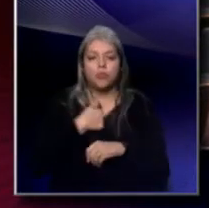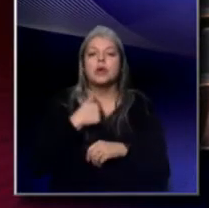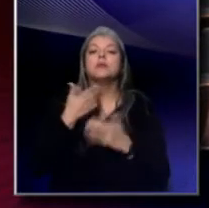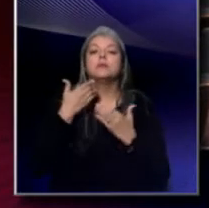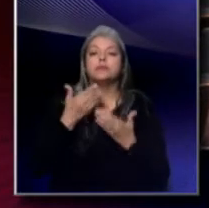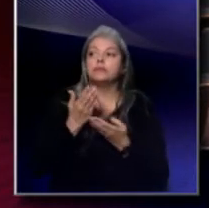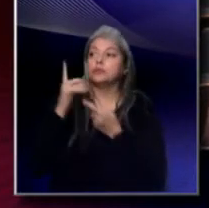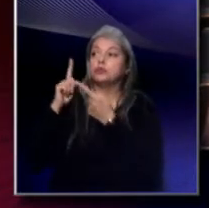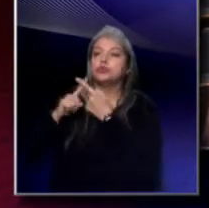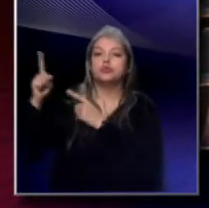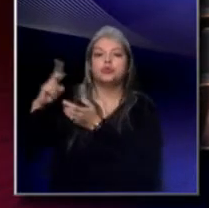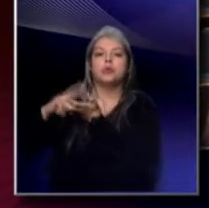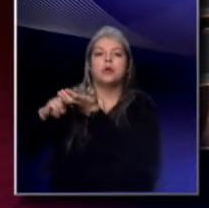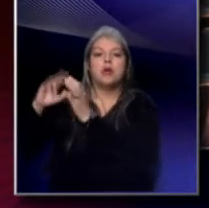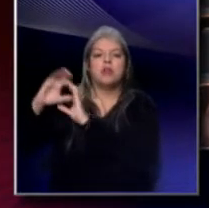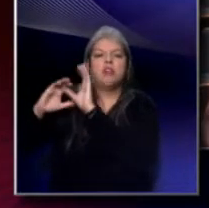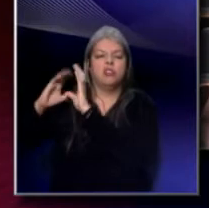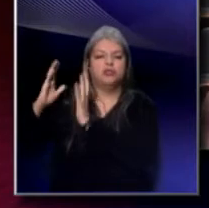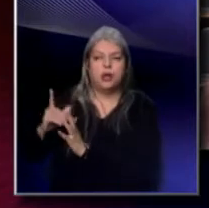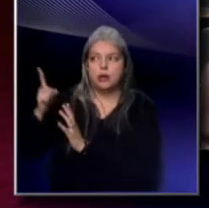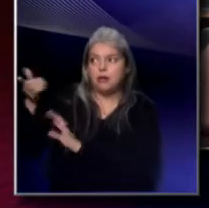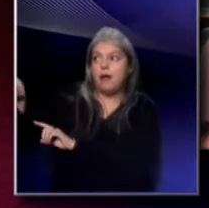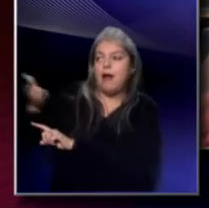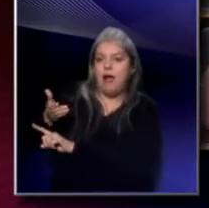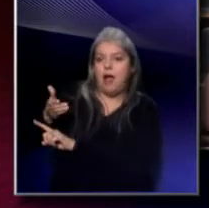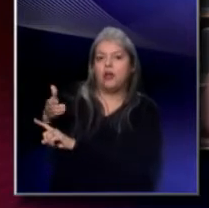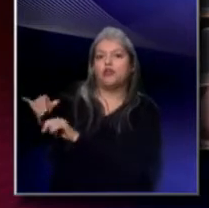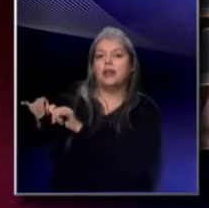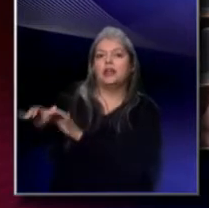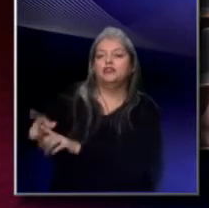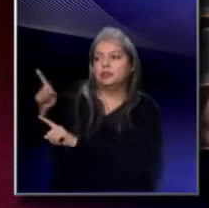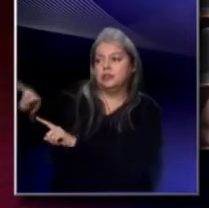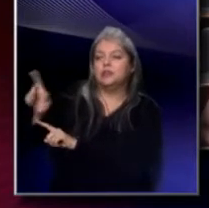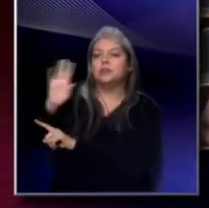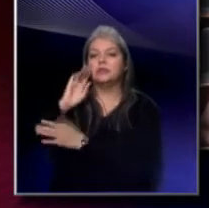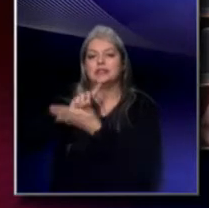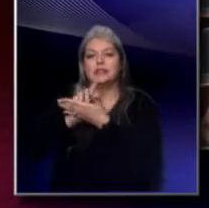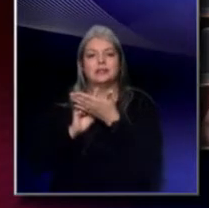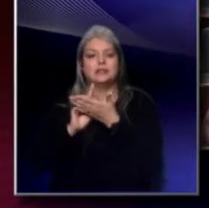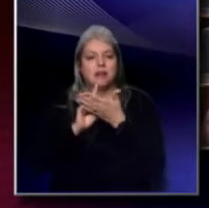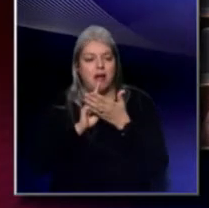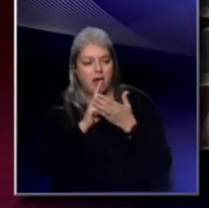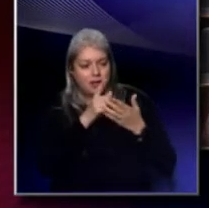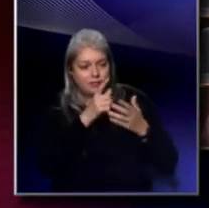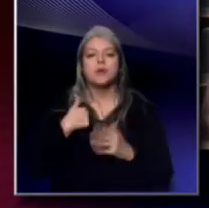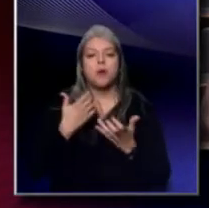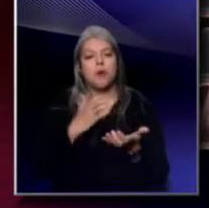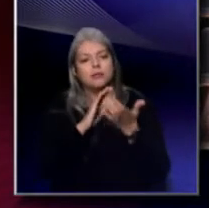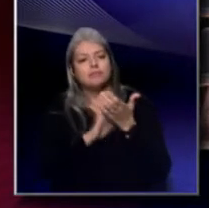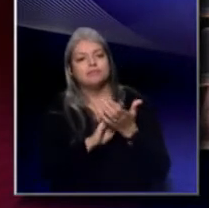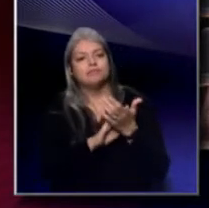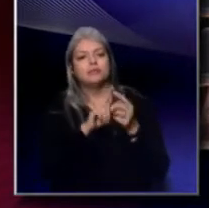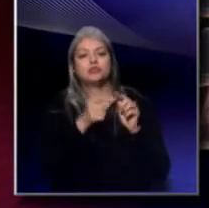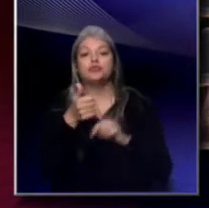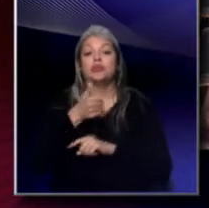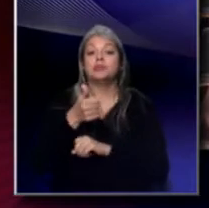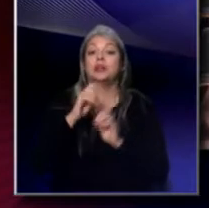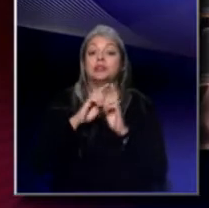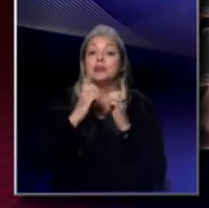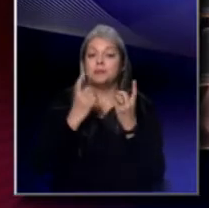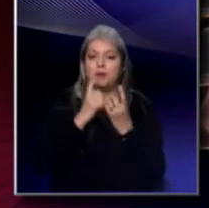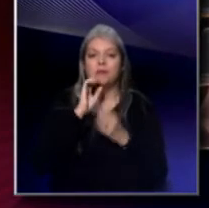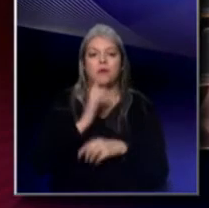done a contractor who hired an engineer to design the fixes. Up to the transportation department